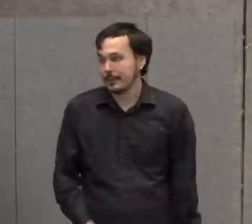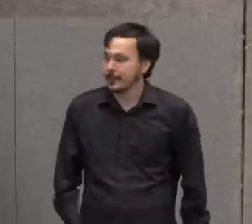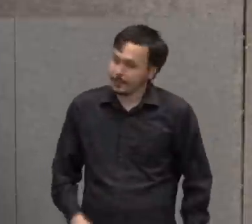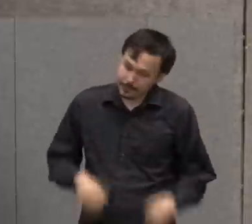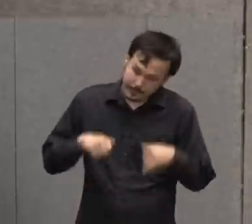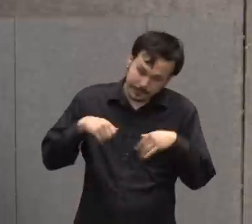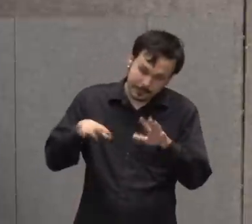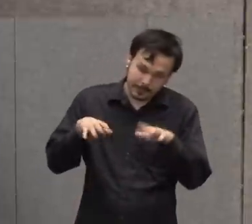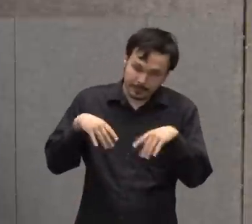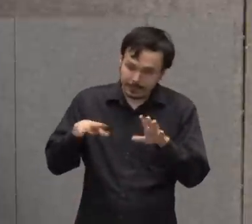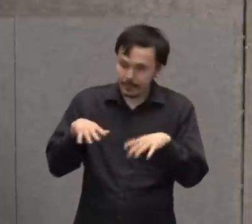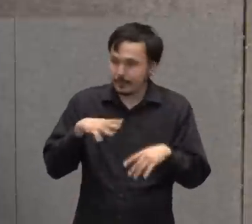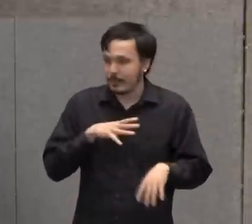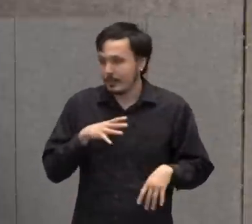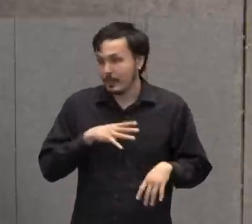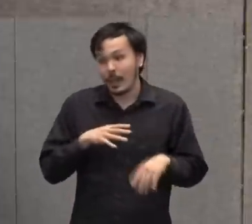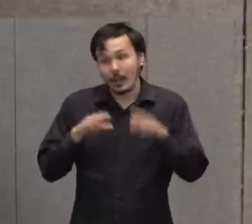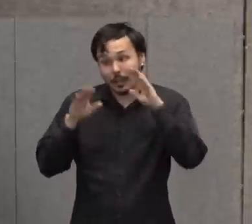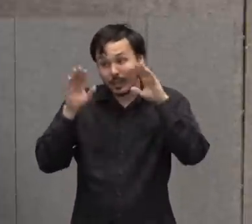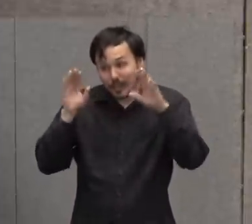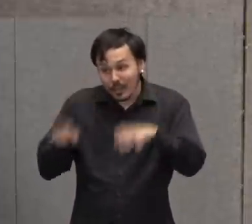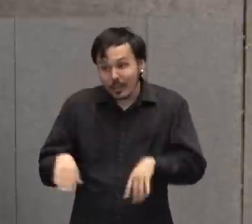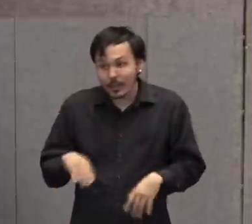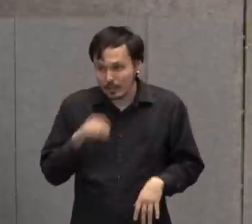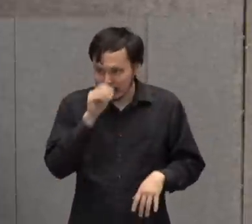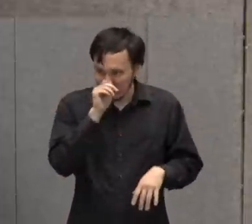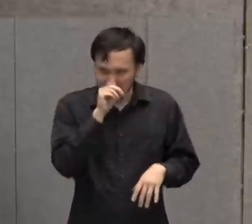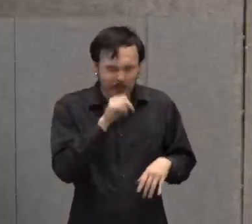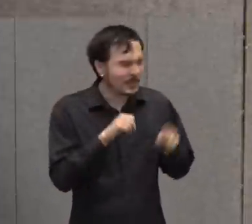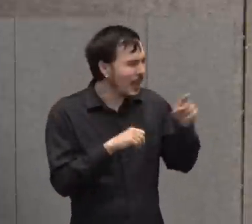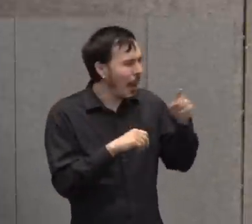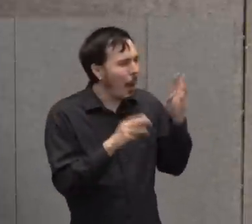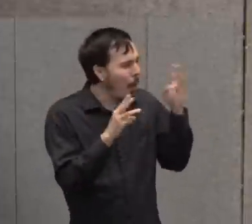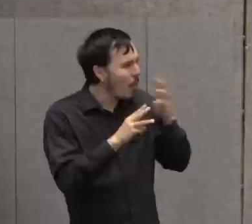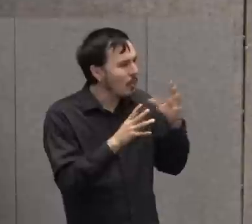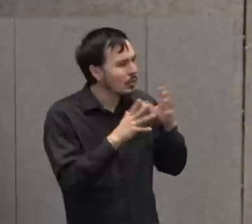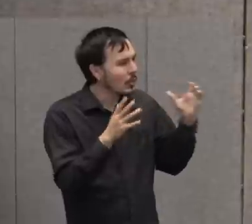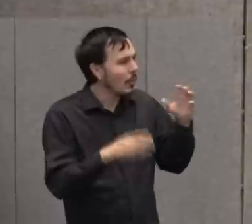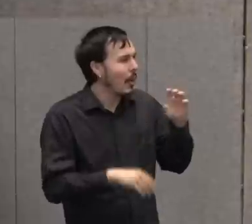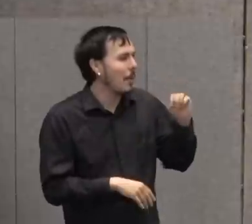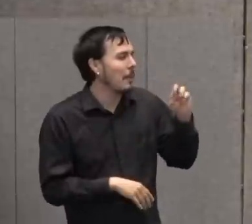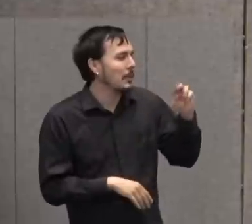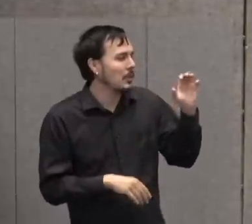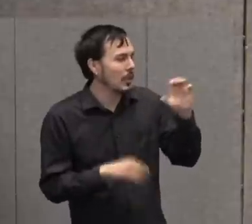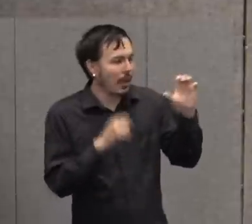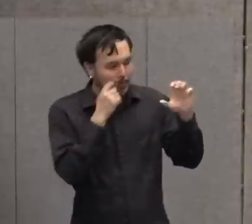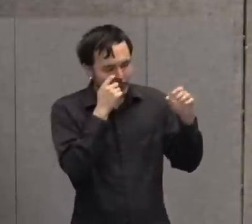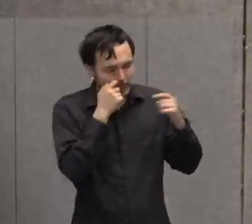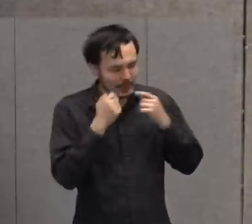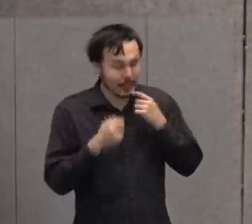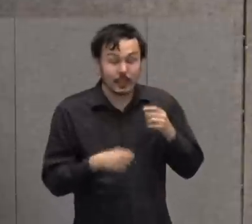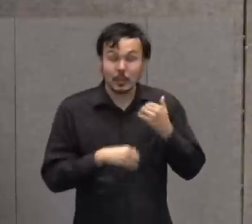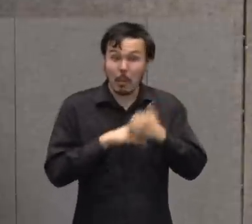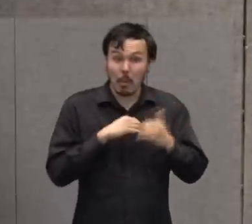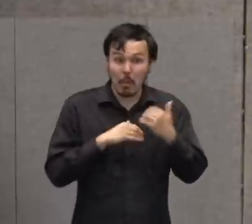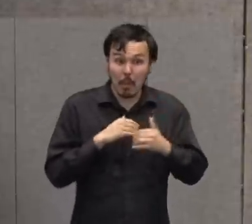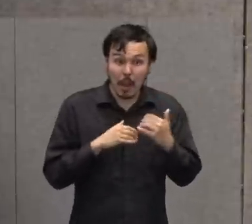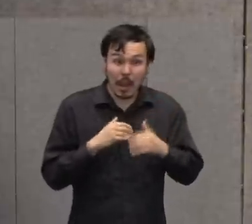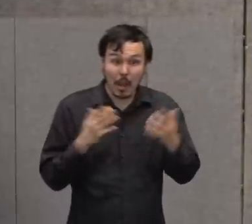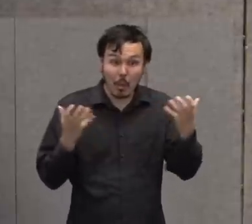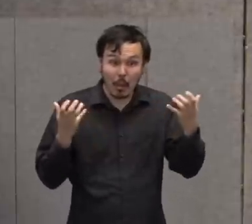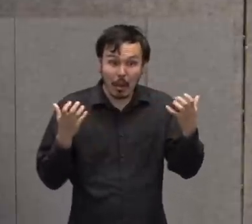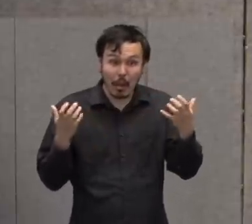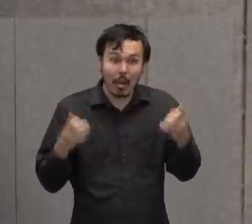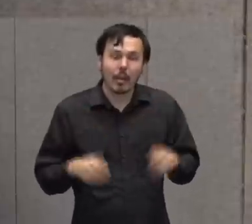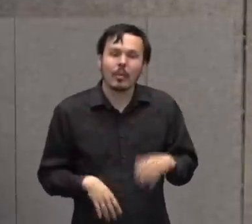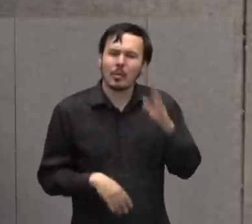said, but I'm telling you when... You fret too much, said Mr. Comfort. Bread, anyone? So what about now? Are